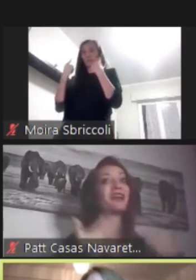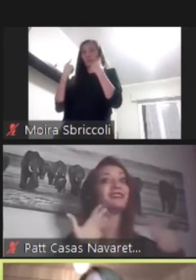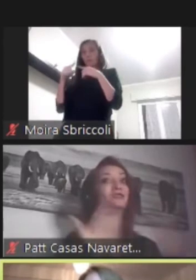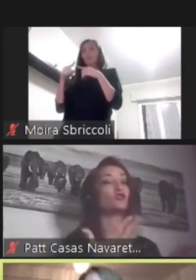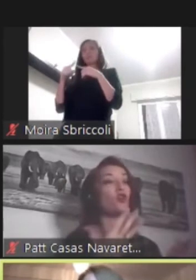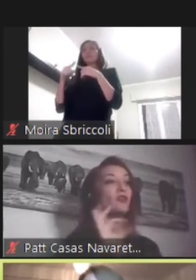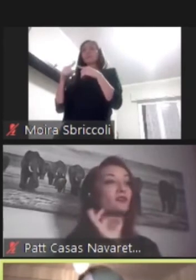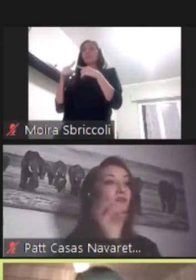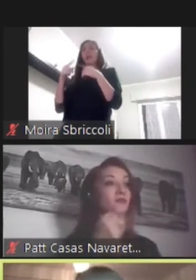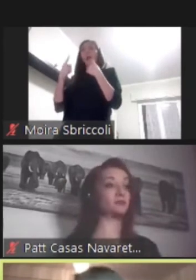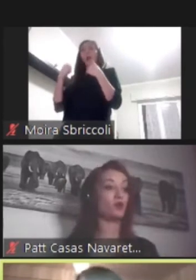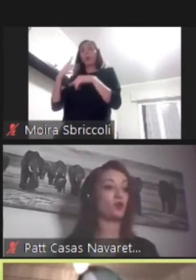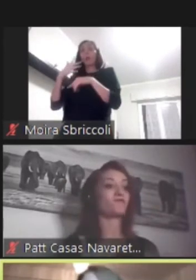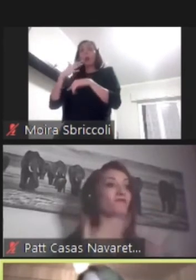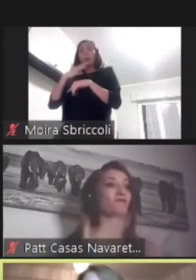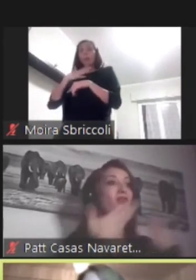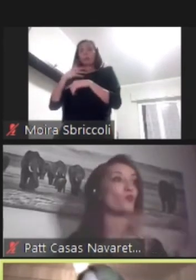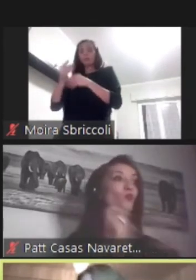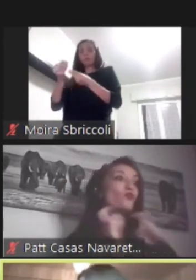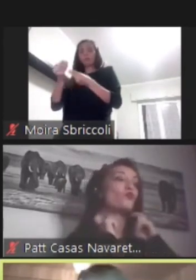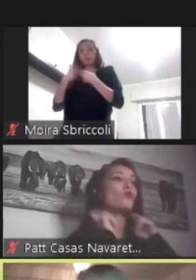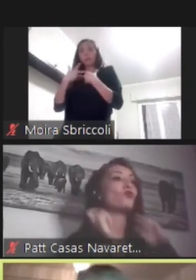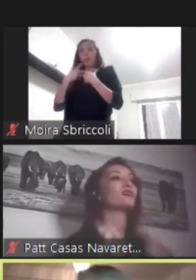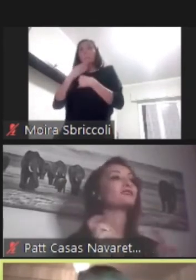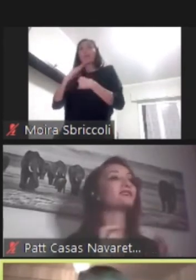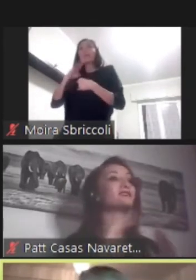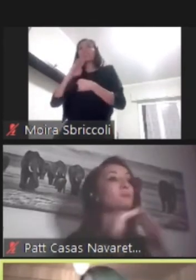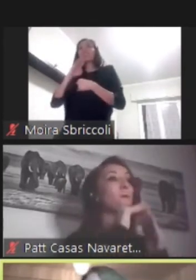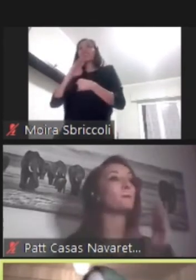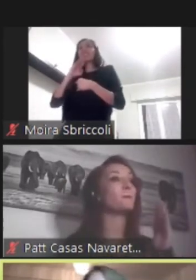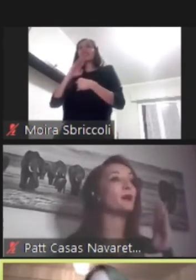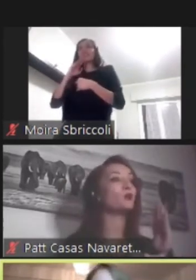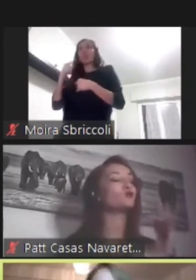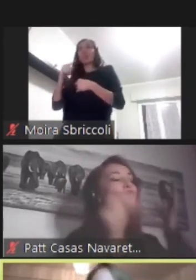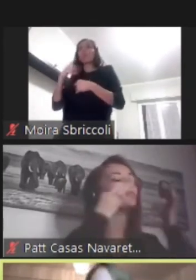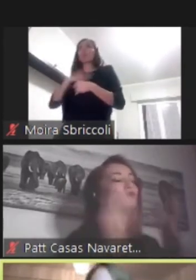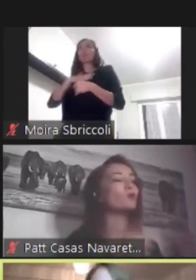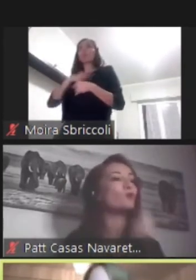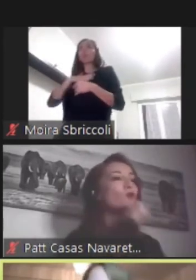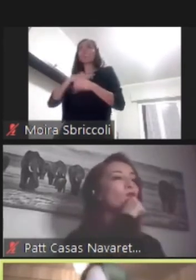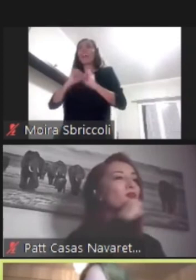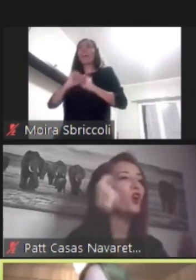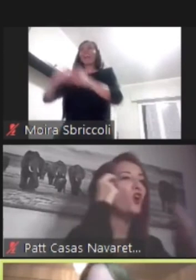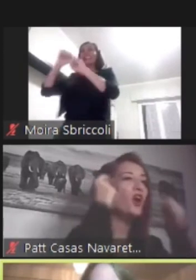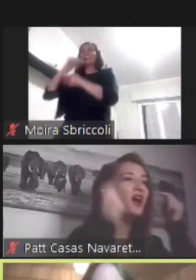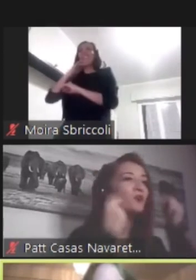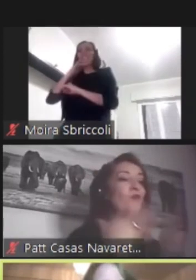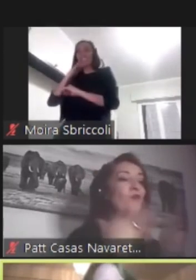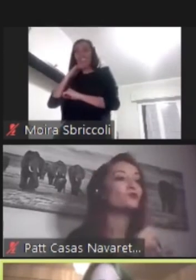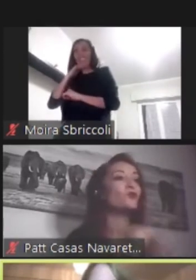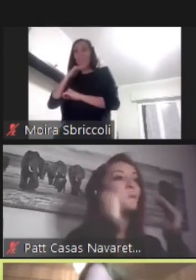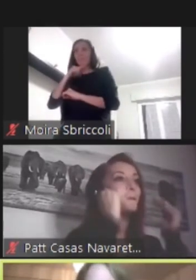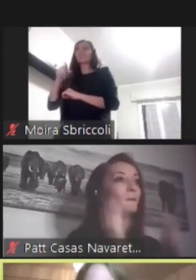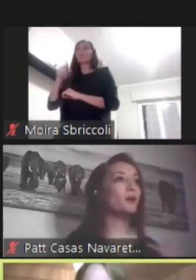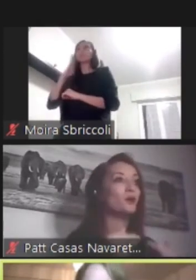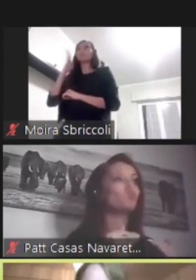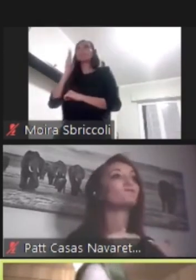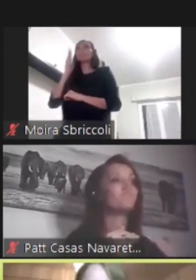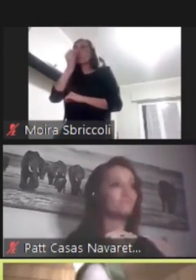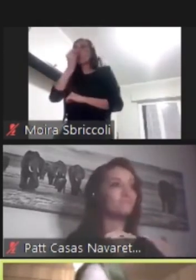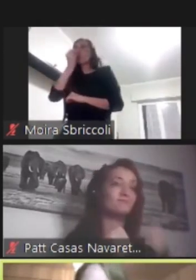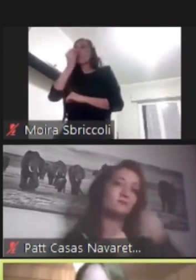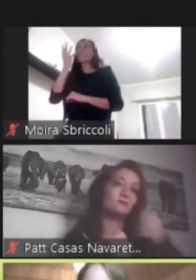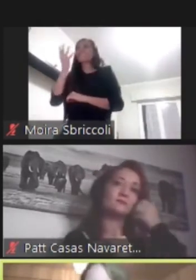many different types of other functions. And the holy basil will help with balancing